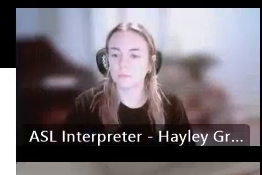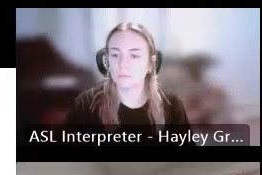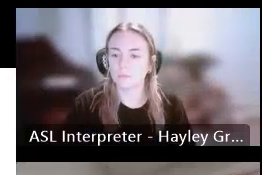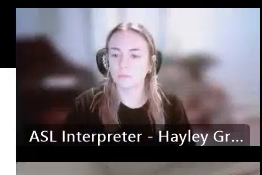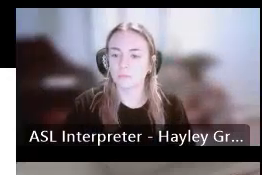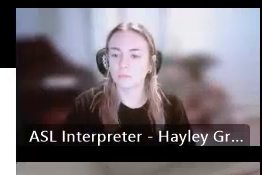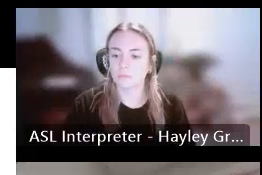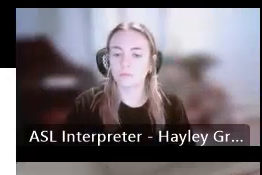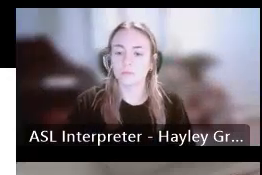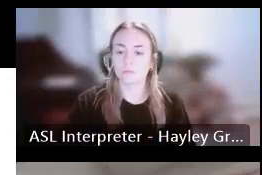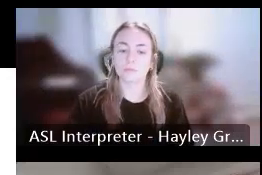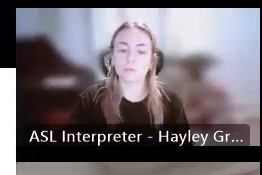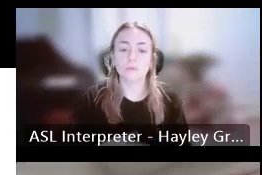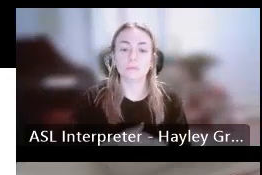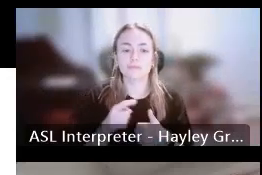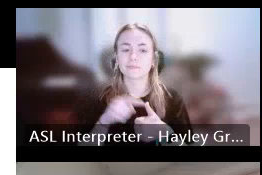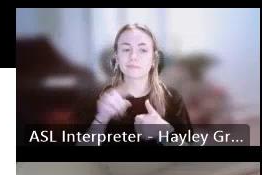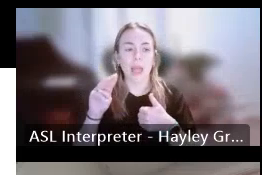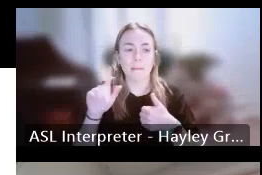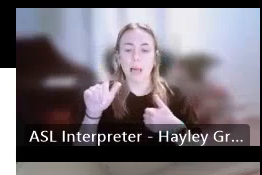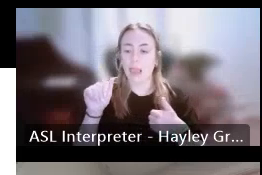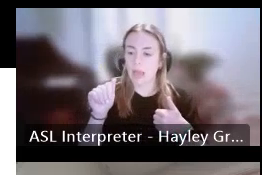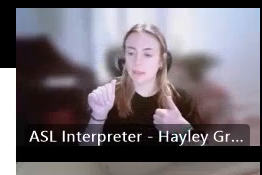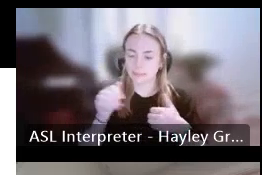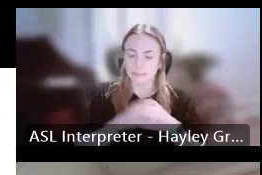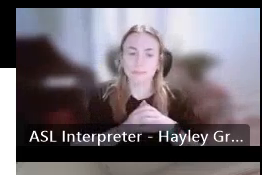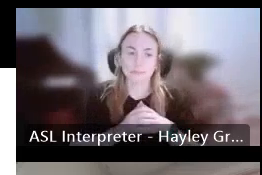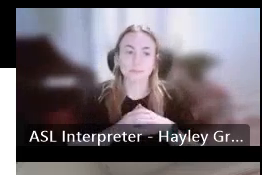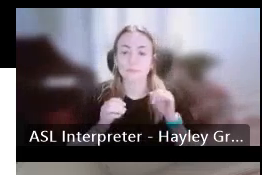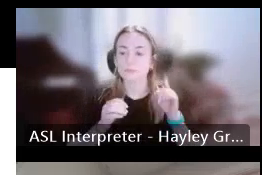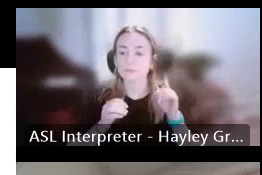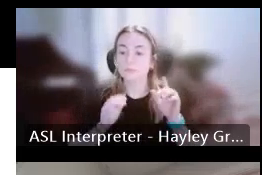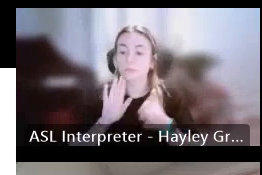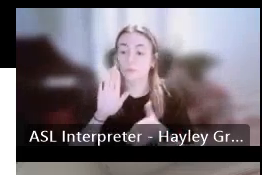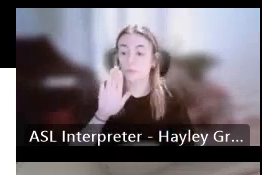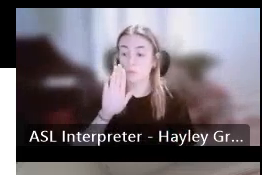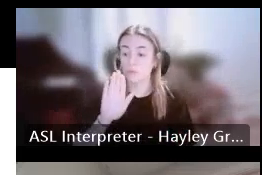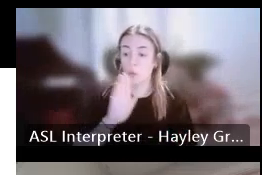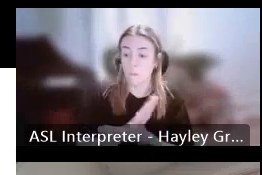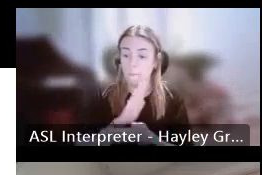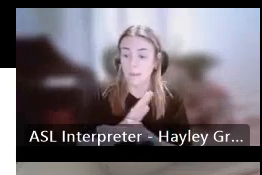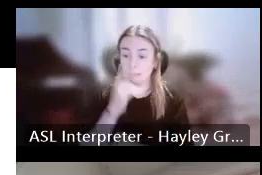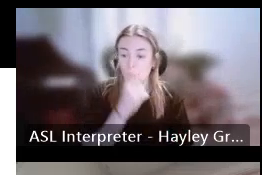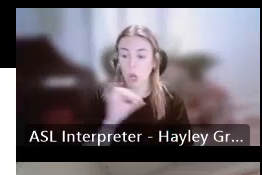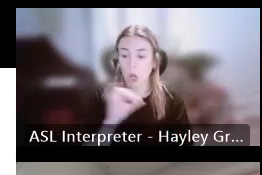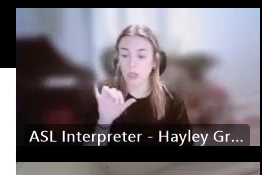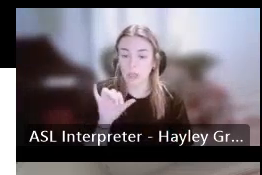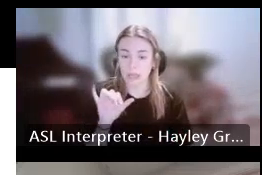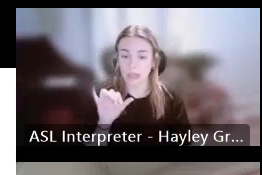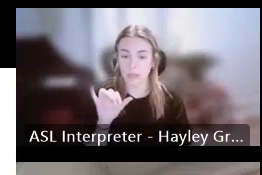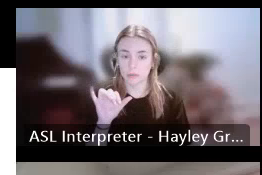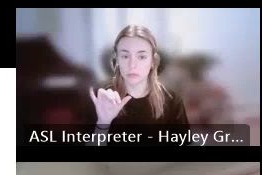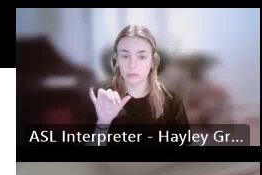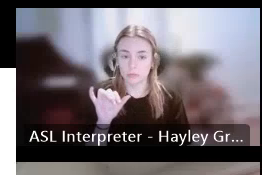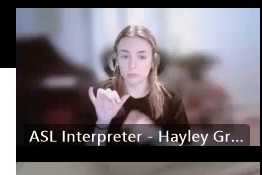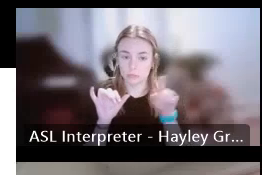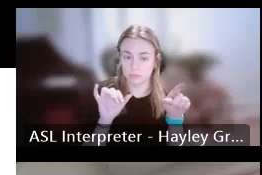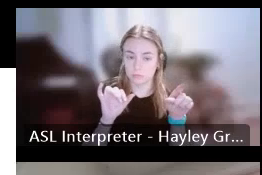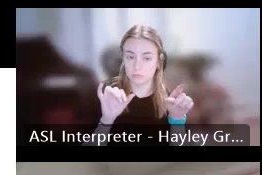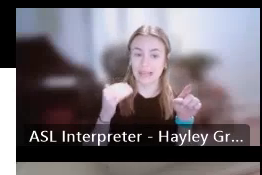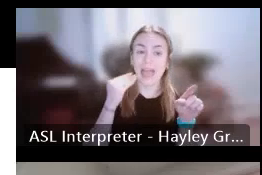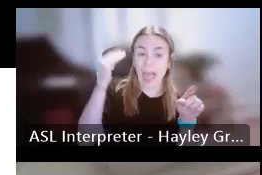So again, we know it's our MLA. This is exactly what your paper should look like. So I'm going to go back. This is